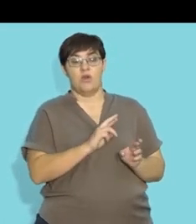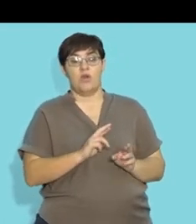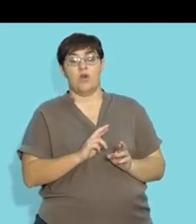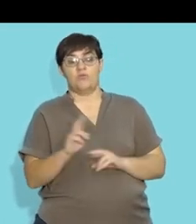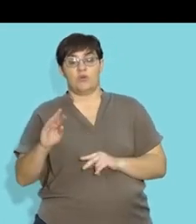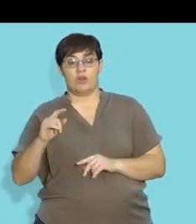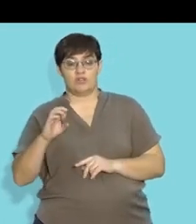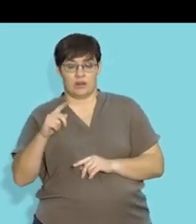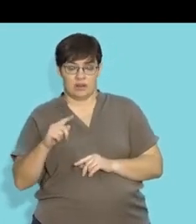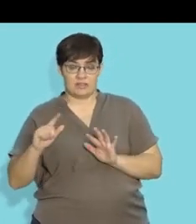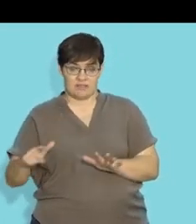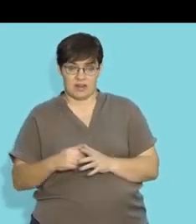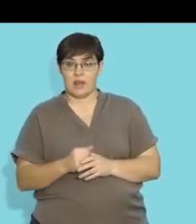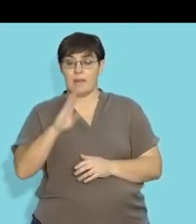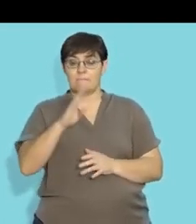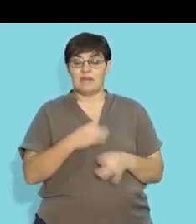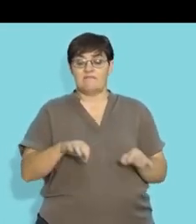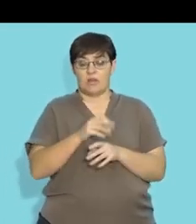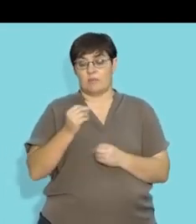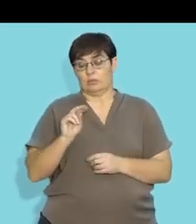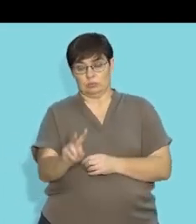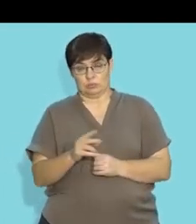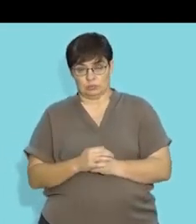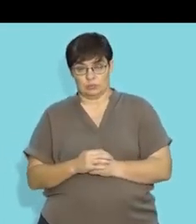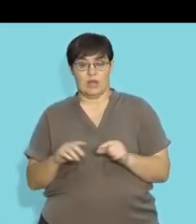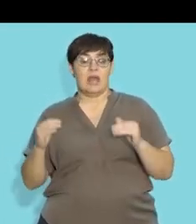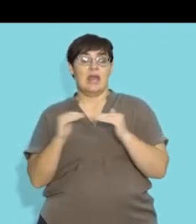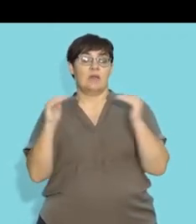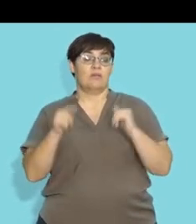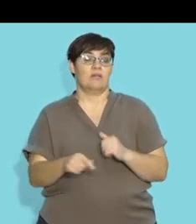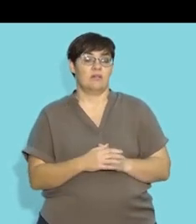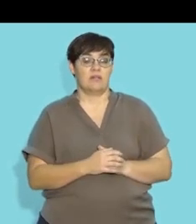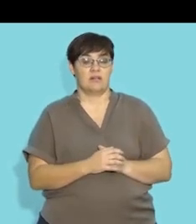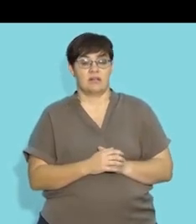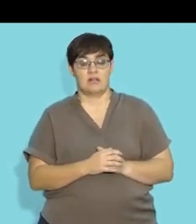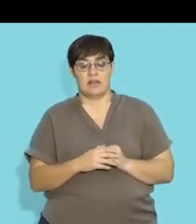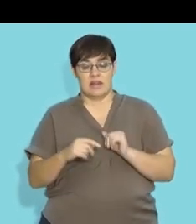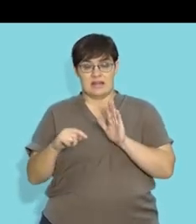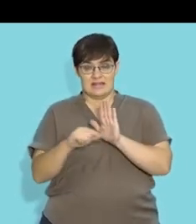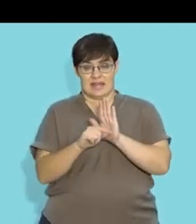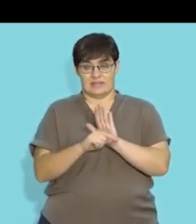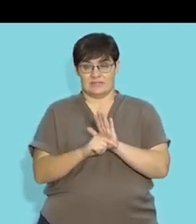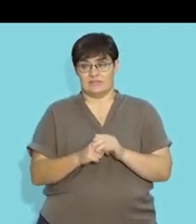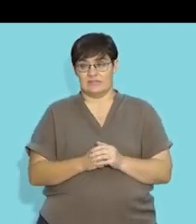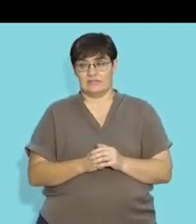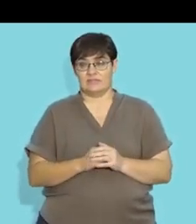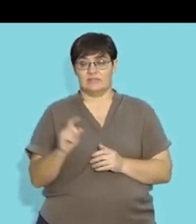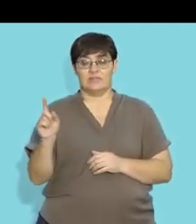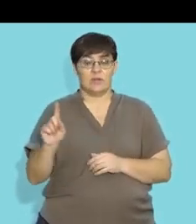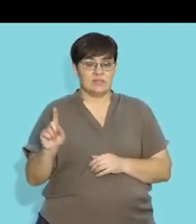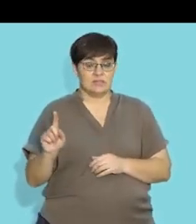regression 7. I want the B value, which is 2, equal, which gives me a